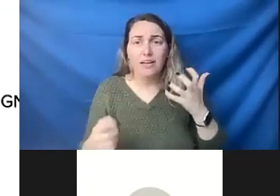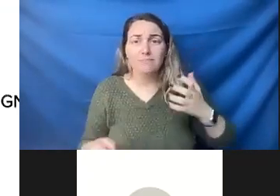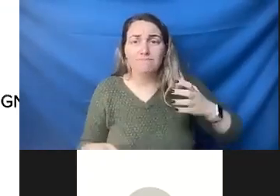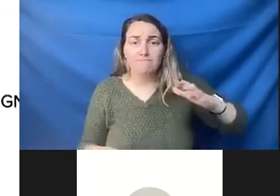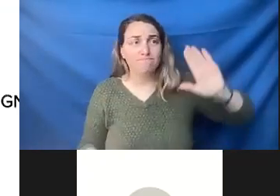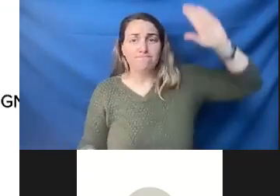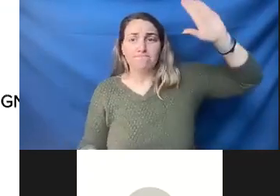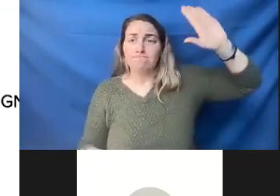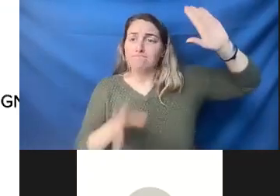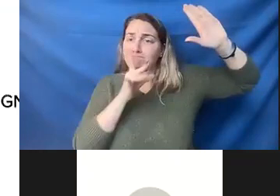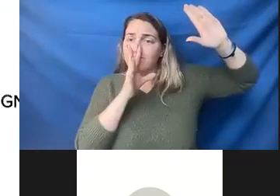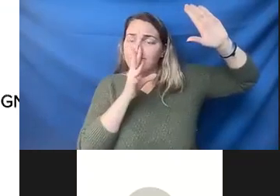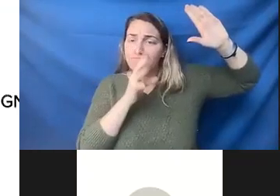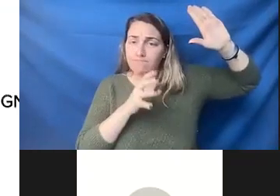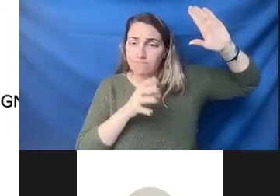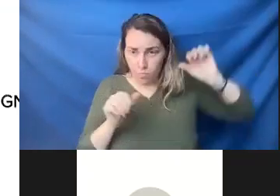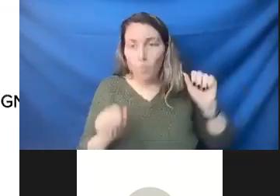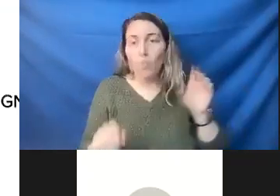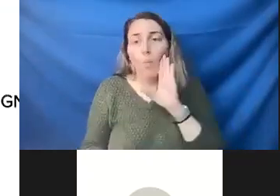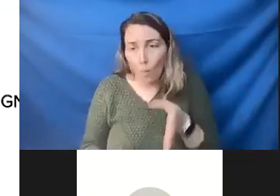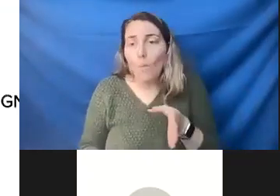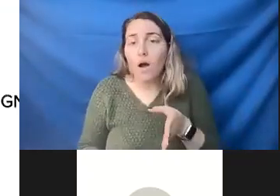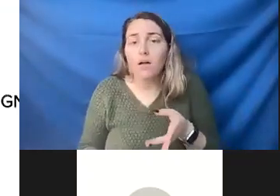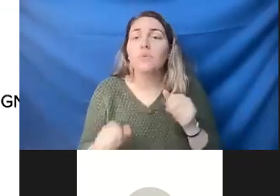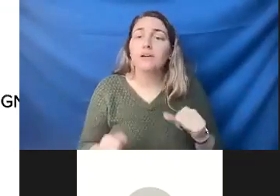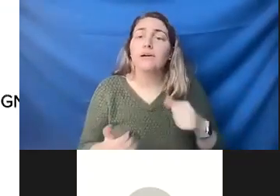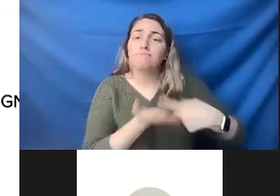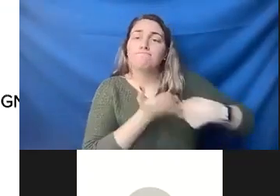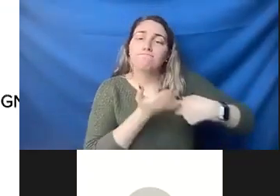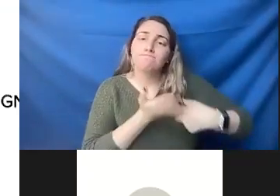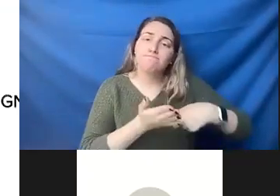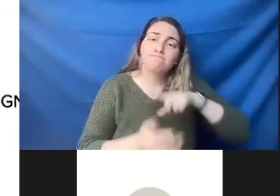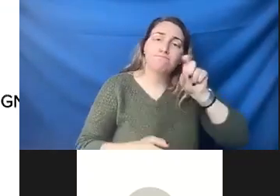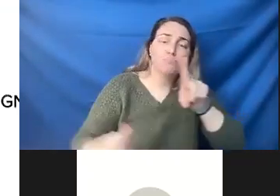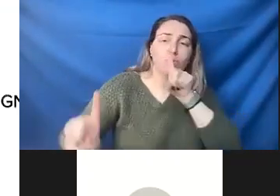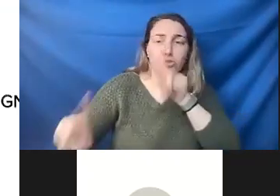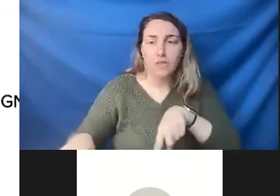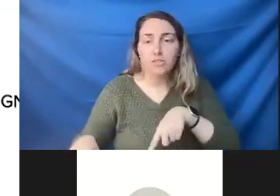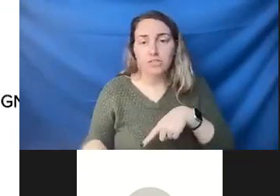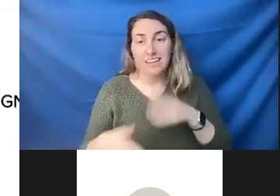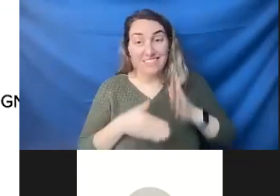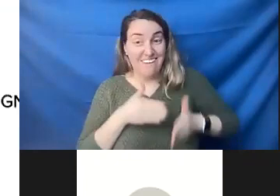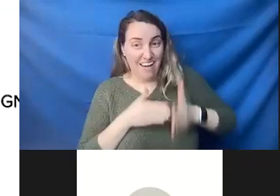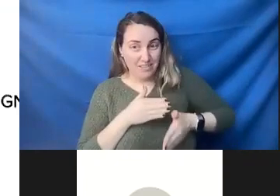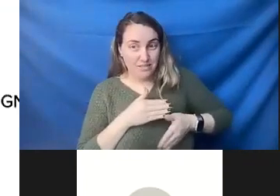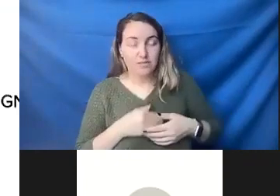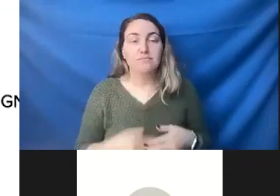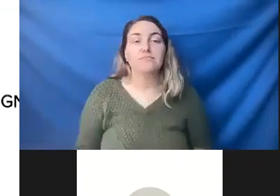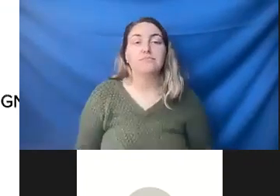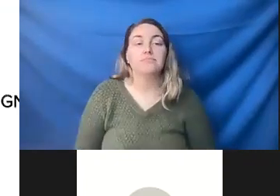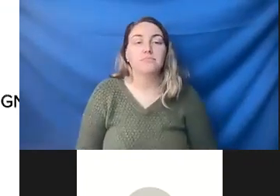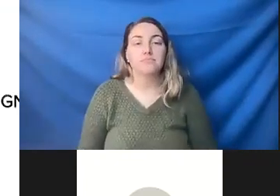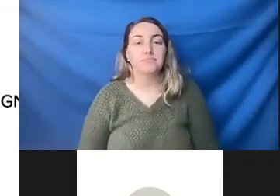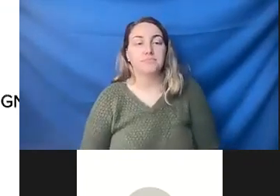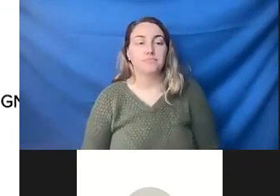verbally, we will unmute you and answer any questions from the raised hands folks at the very end of the training.